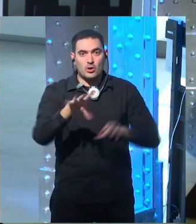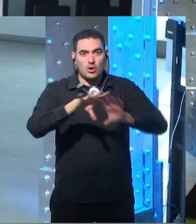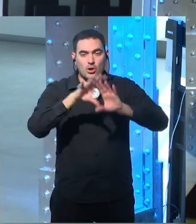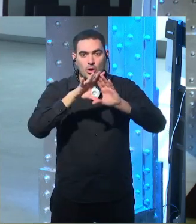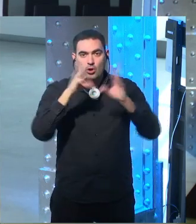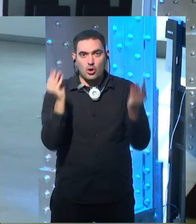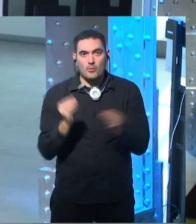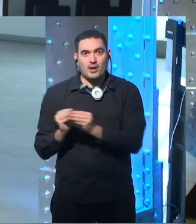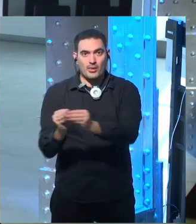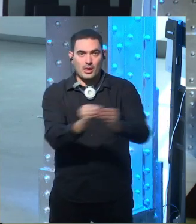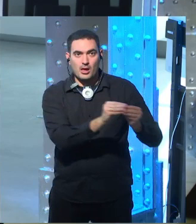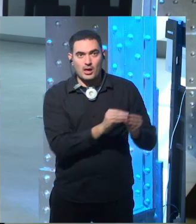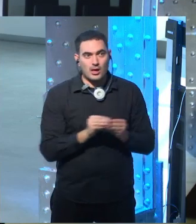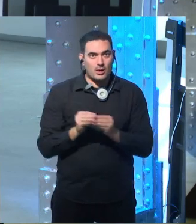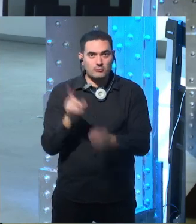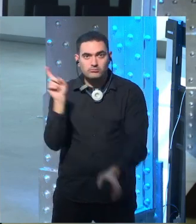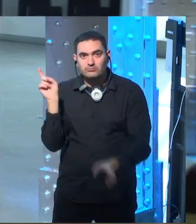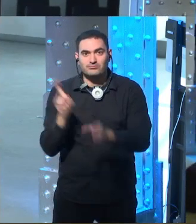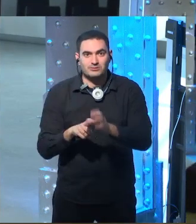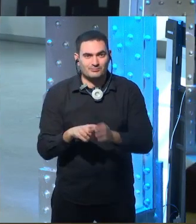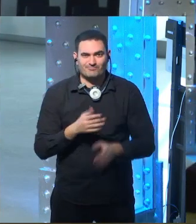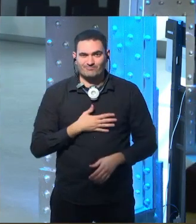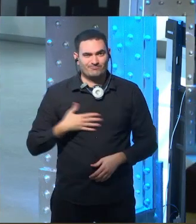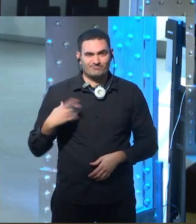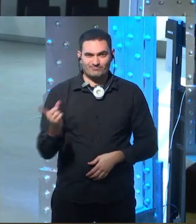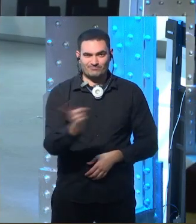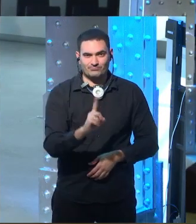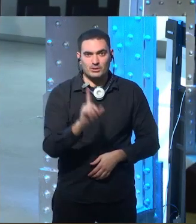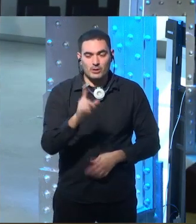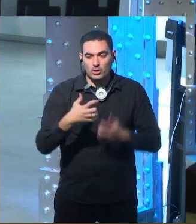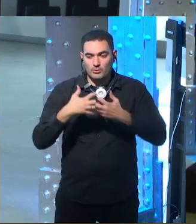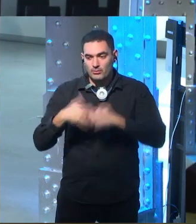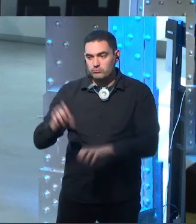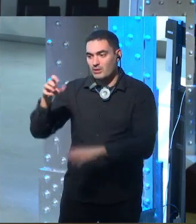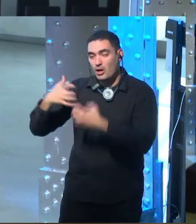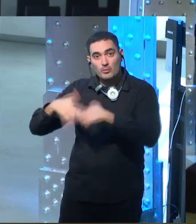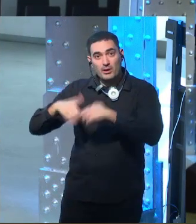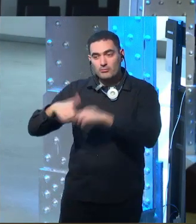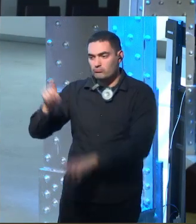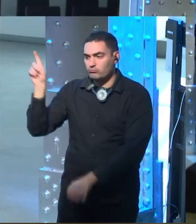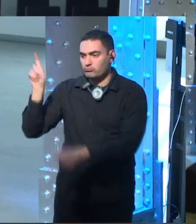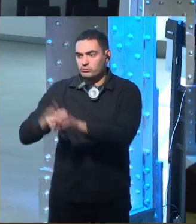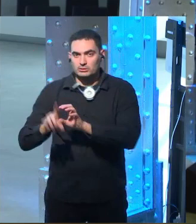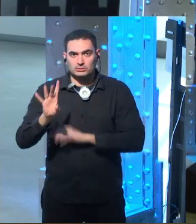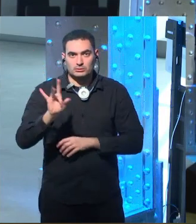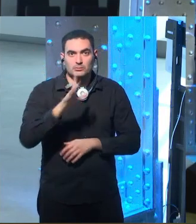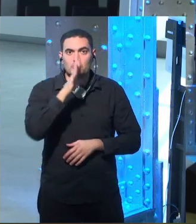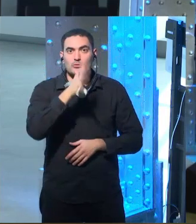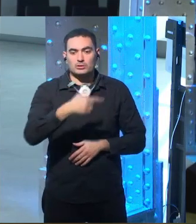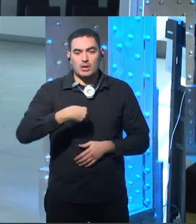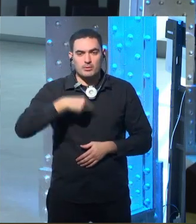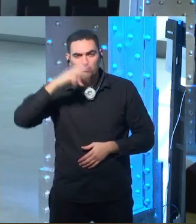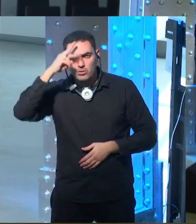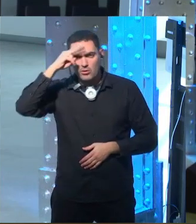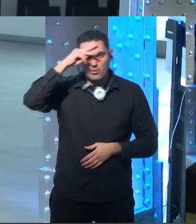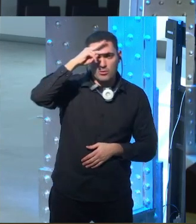they are heavily exposed to automation. And when I worry about this, I worry even more about the